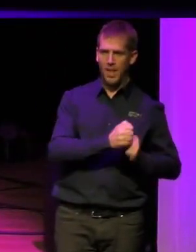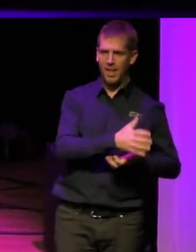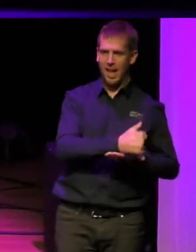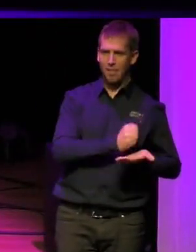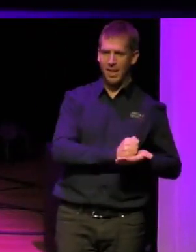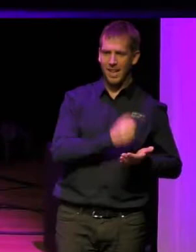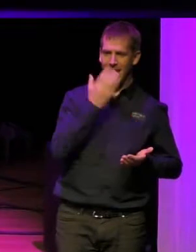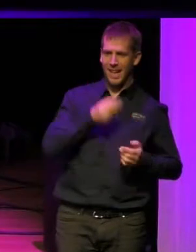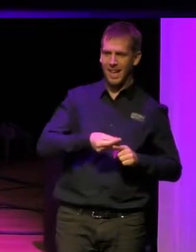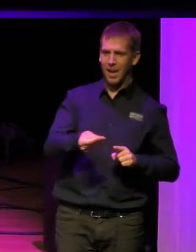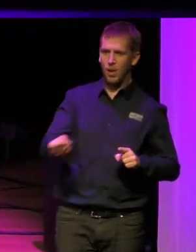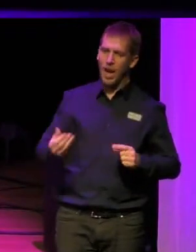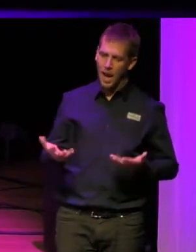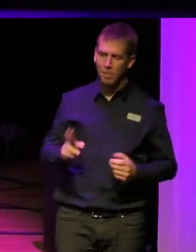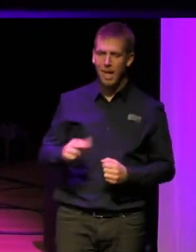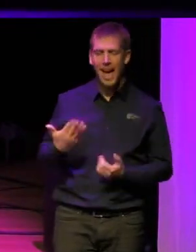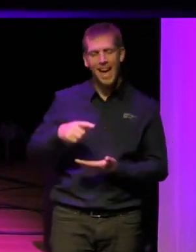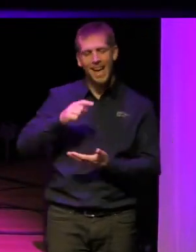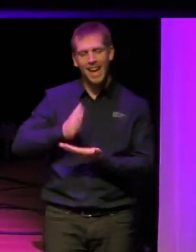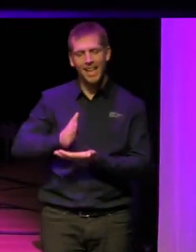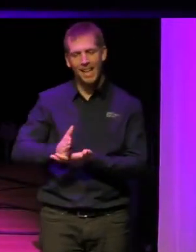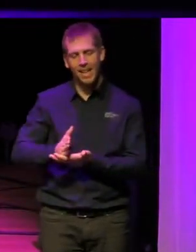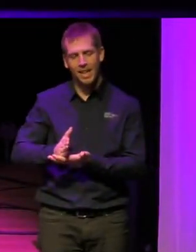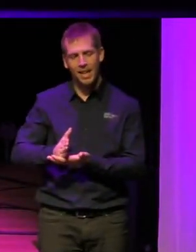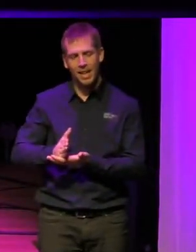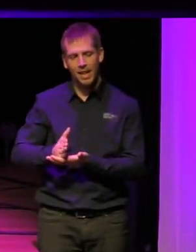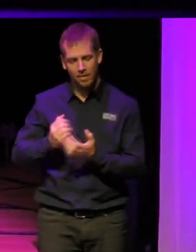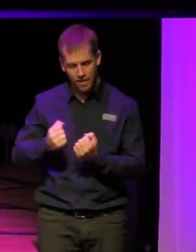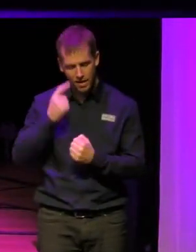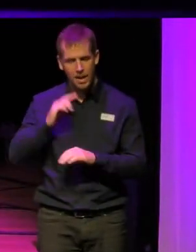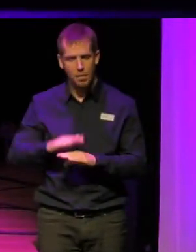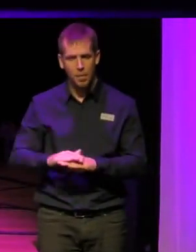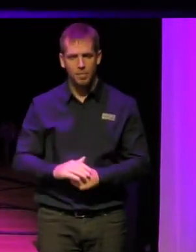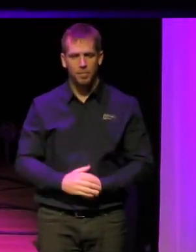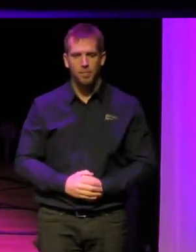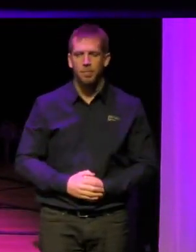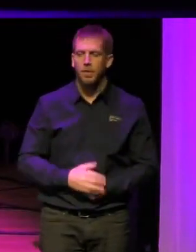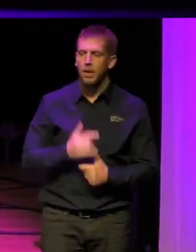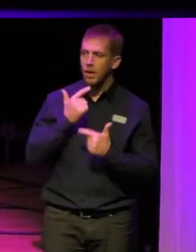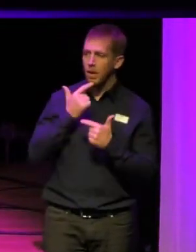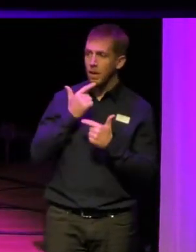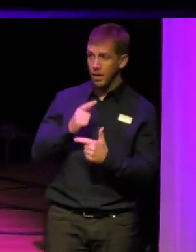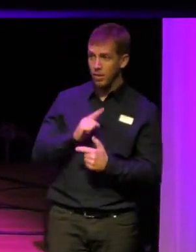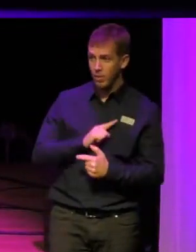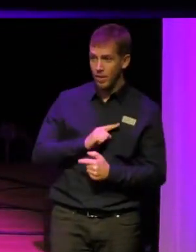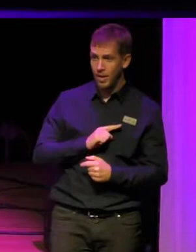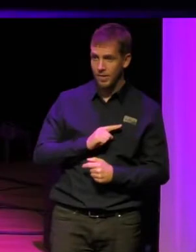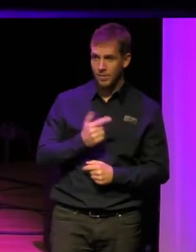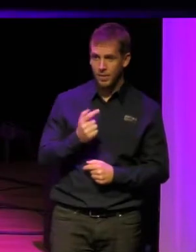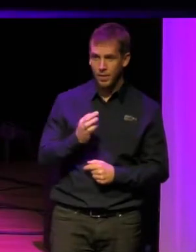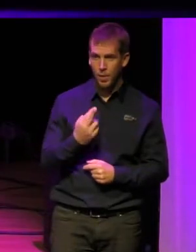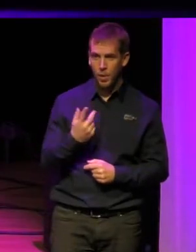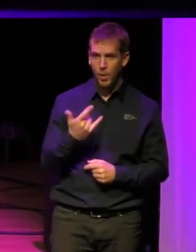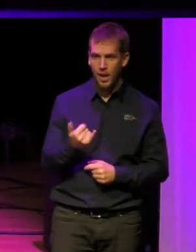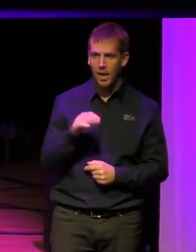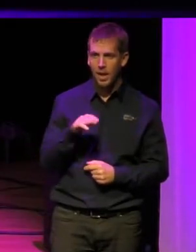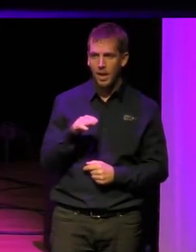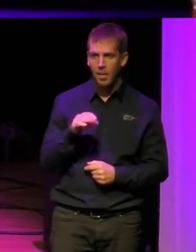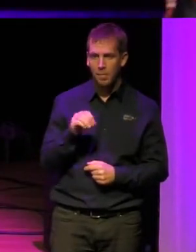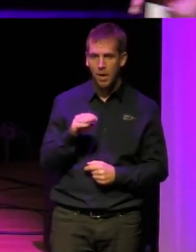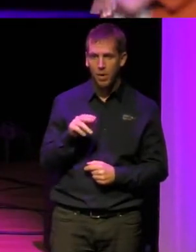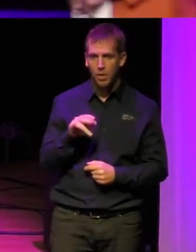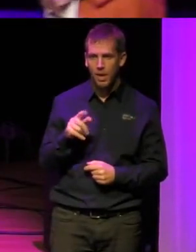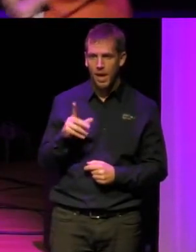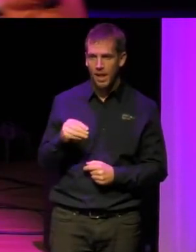the will of politicians. Thank you. Thank you so much, Thuli Madonsela. Thank you. For your speech and your house. Thank